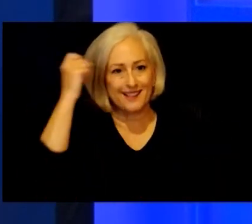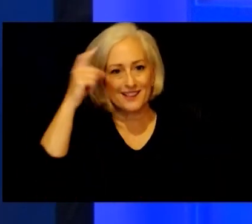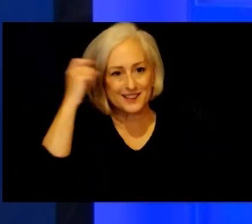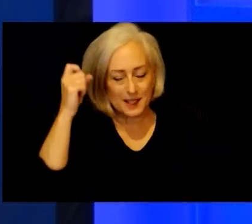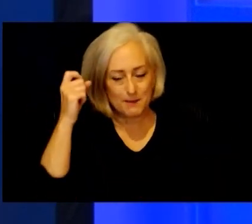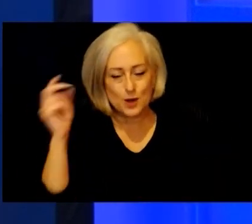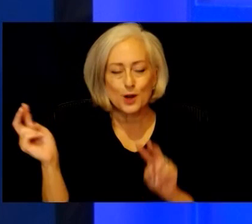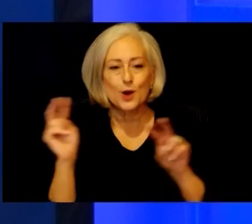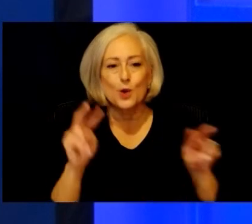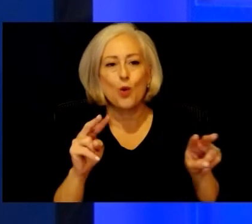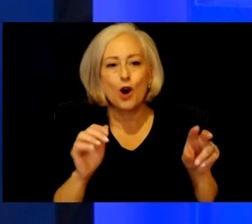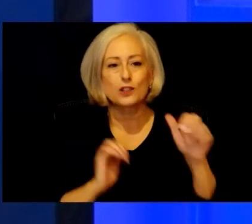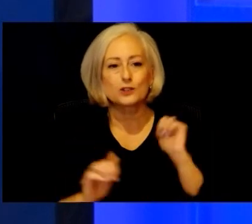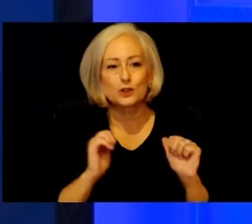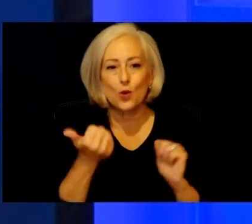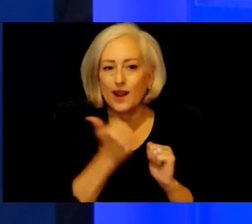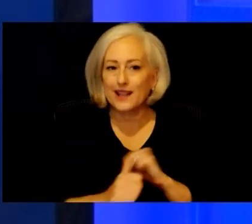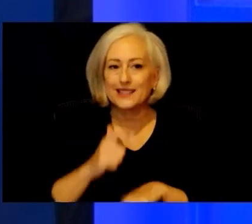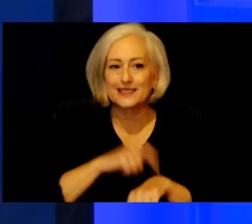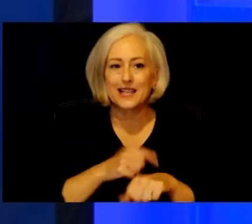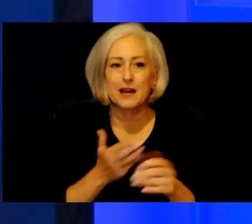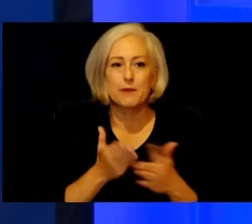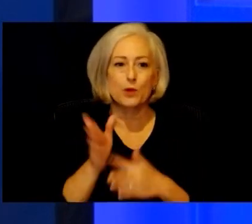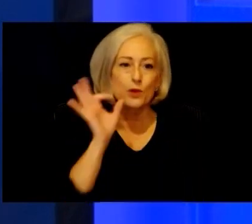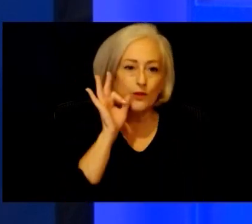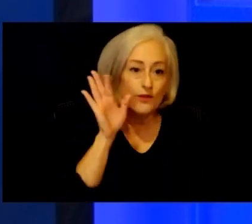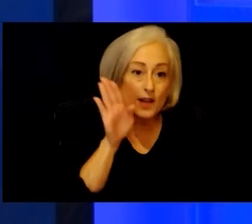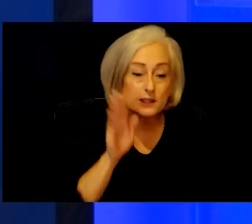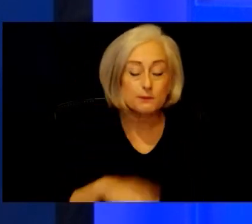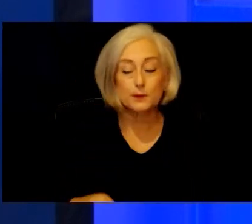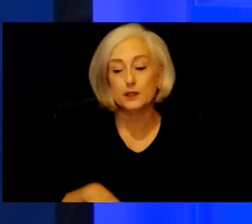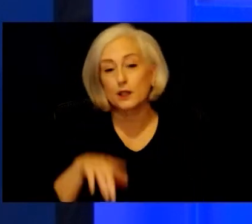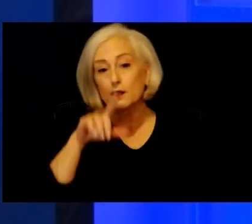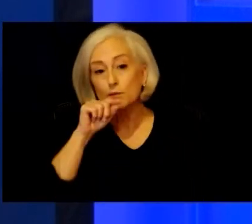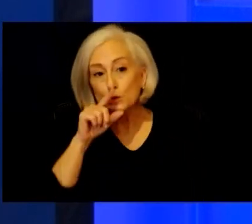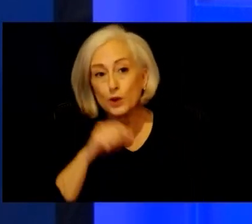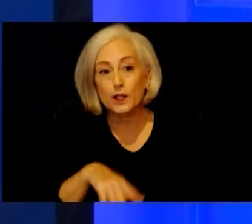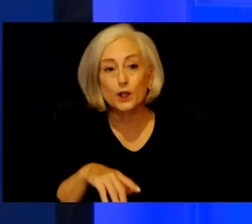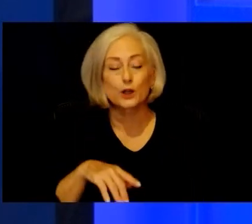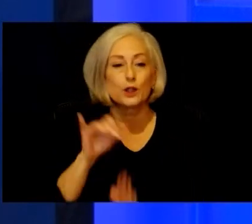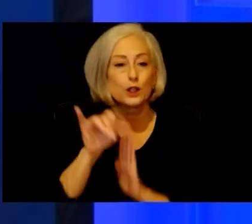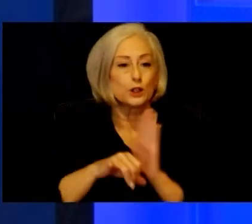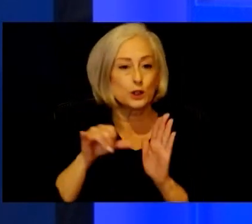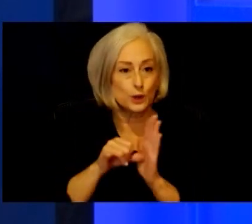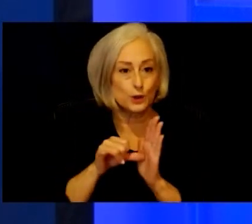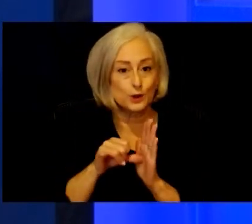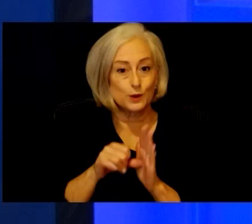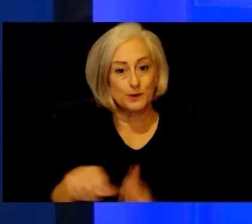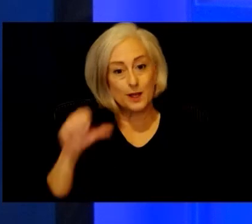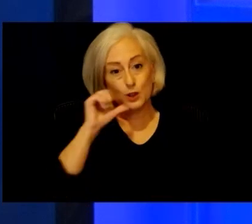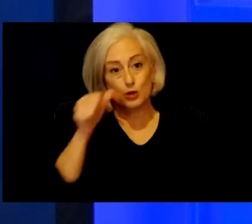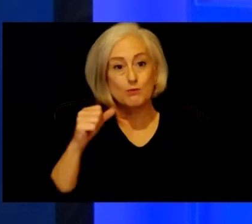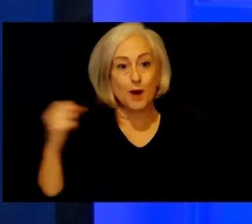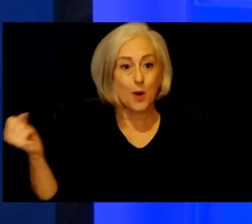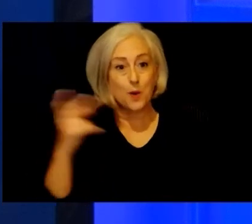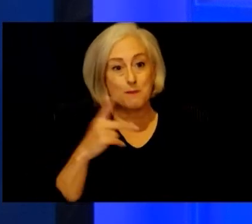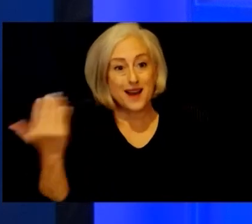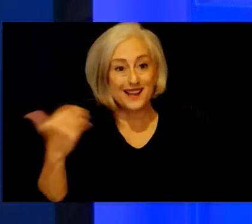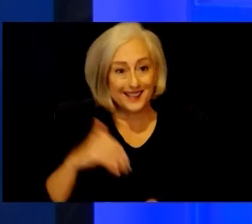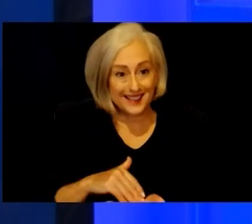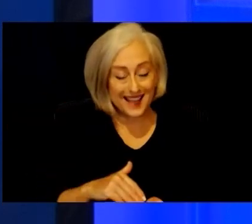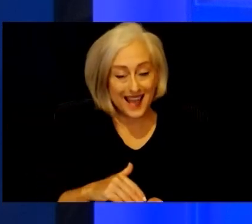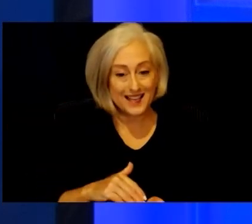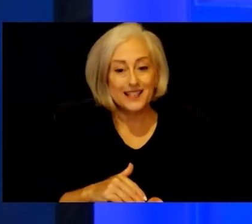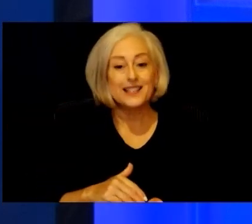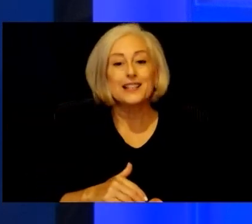our Facebook page or YouTube channel. We'll be back tomorrow with one of our favorite episodes of the Morning Medical Update. And here's a